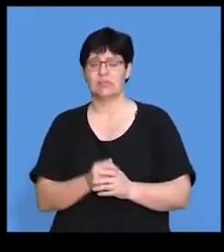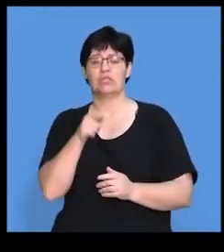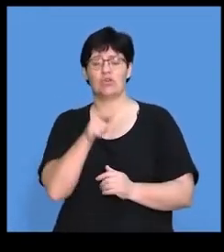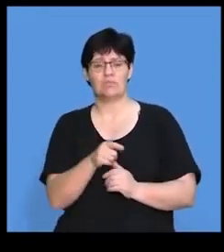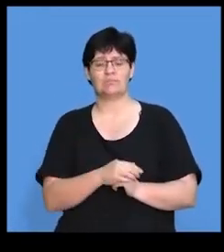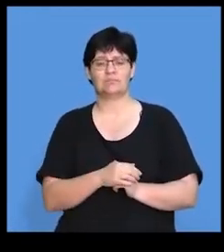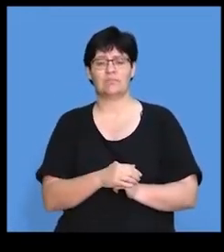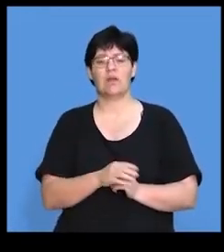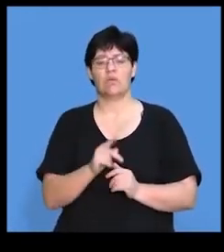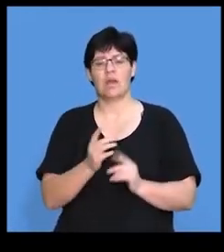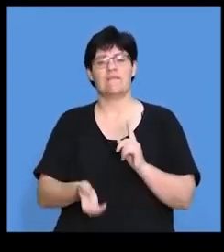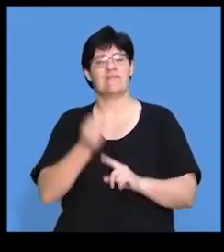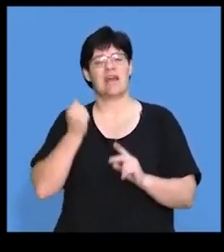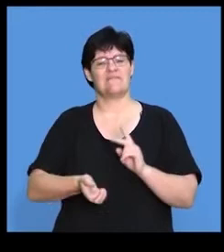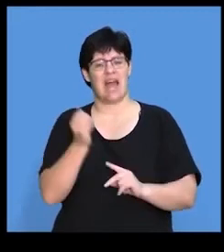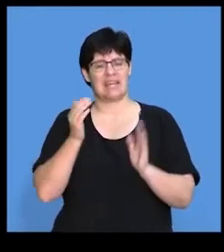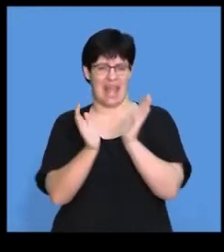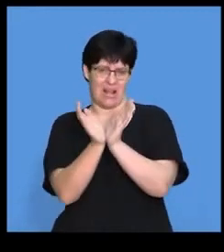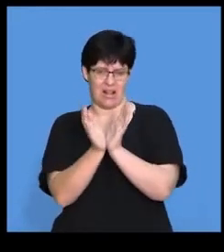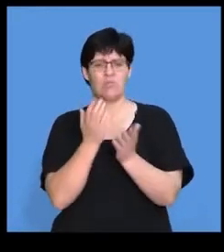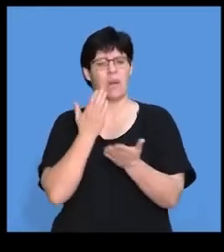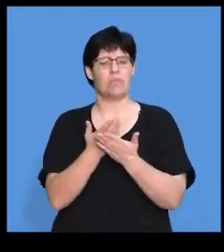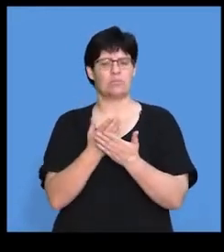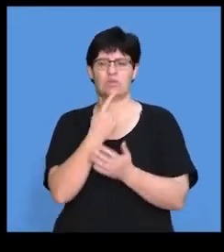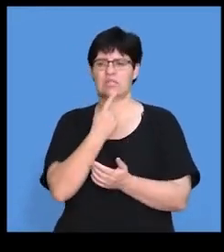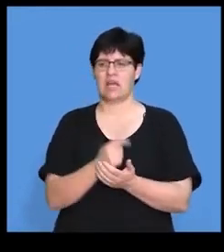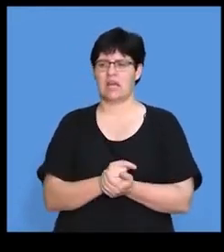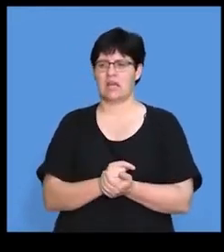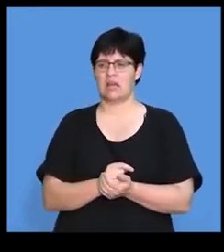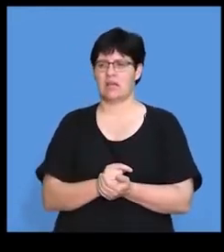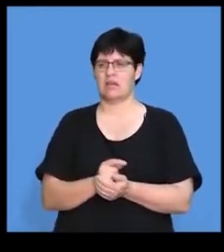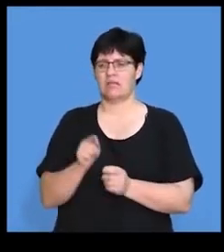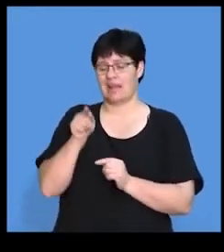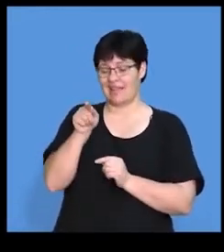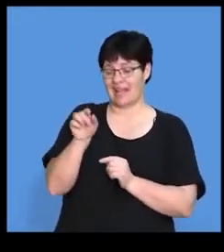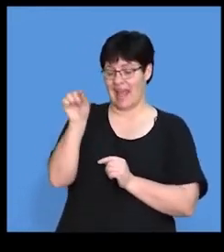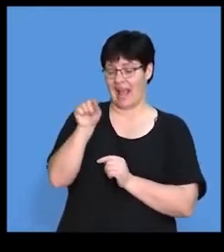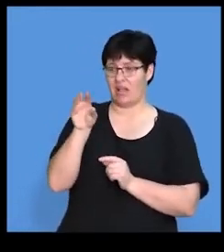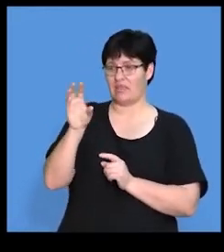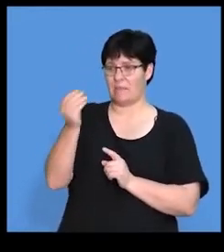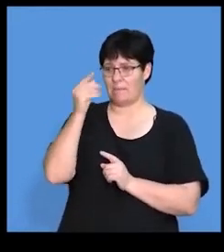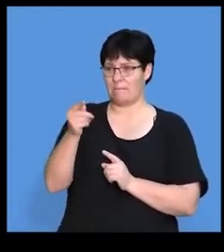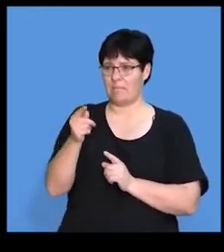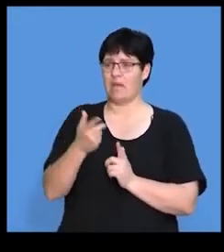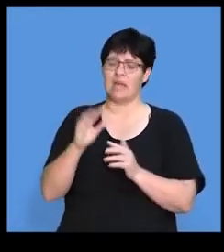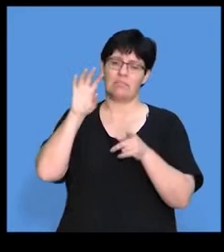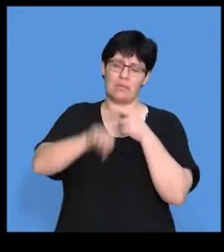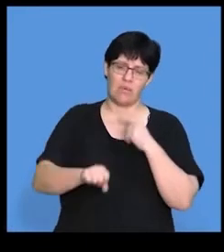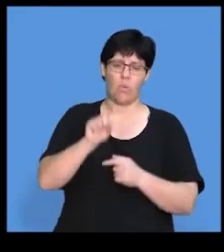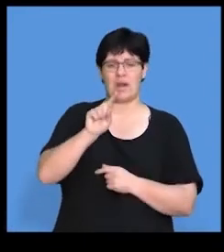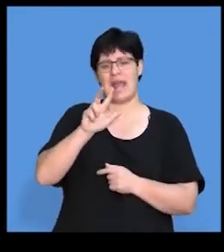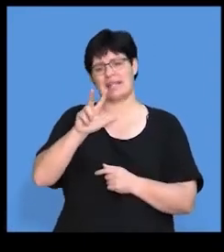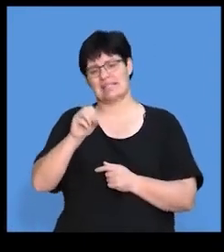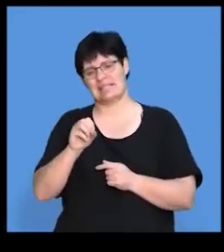quite a few ways that we could actually probably find that angle. I mean, it would be possible to say, find the size of that angle over there, and then subtract that from